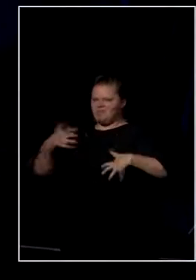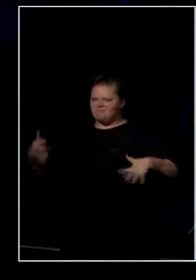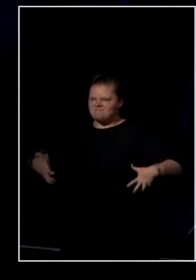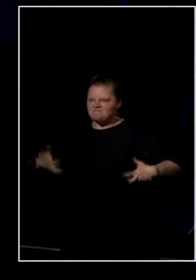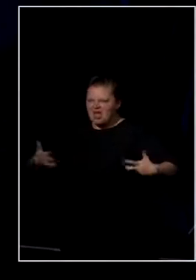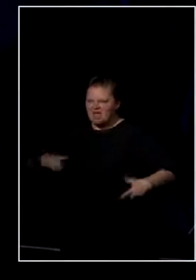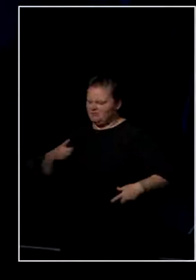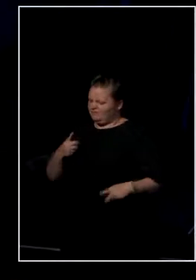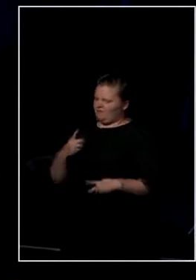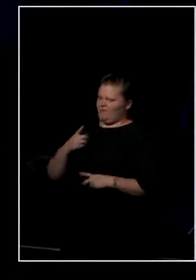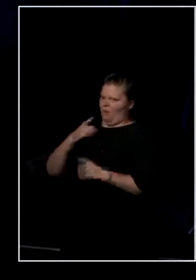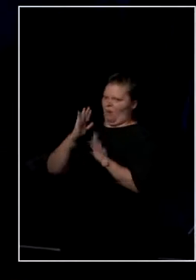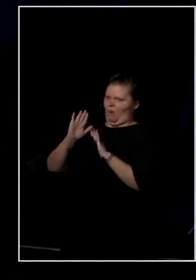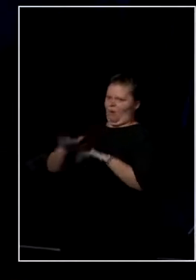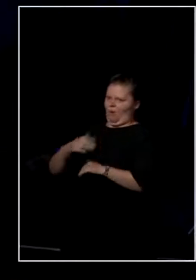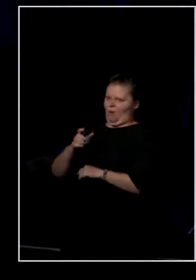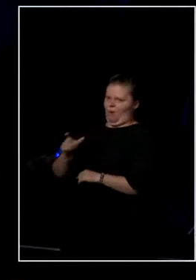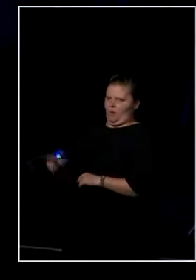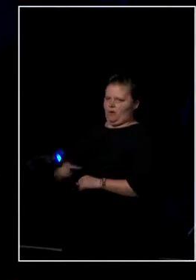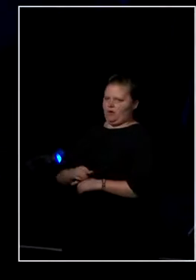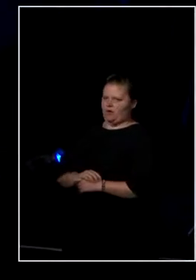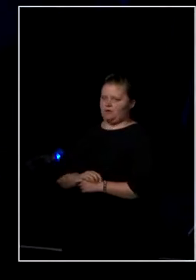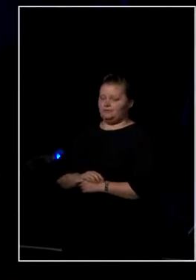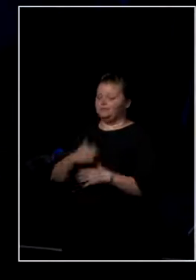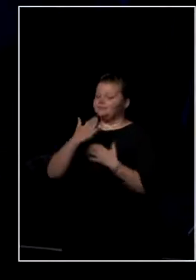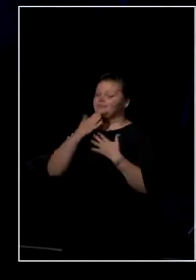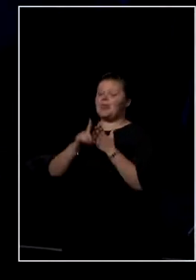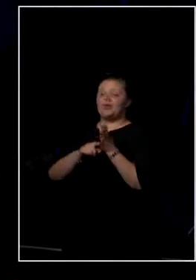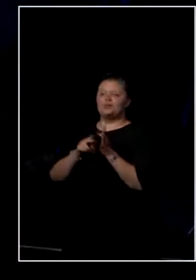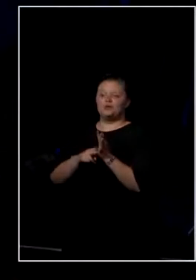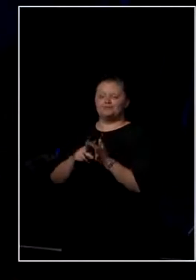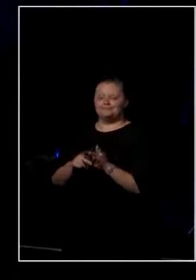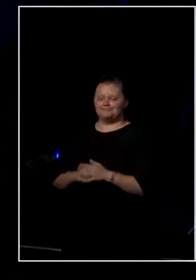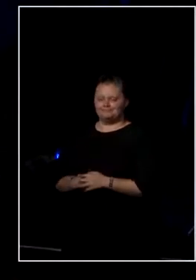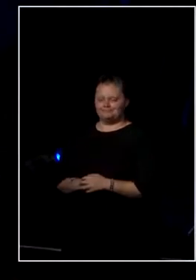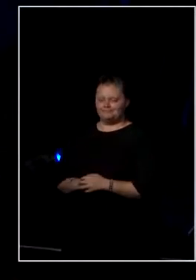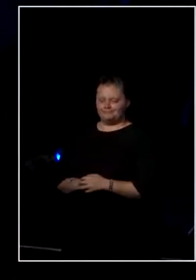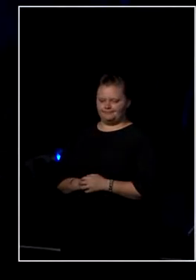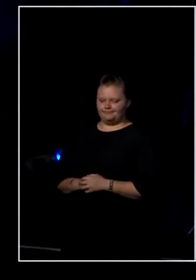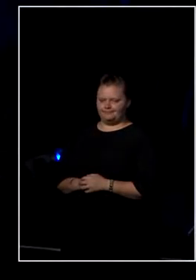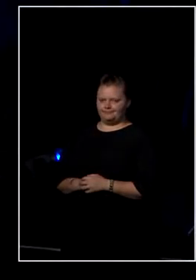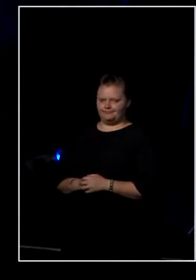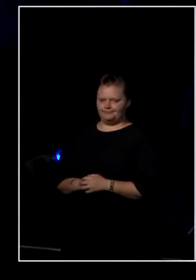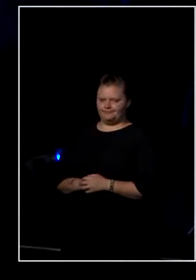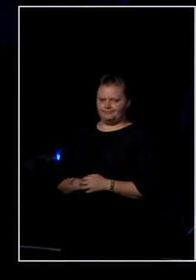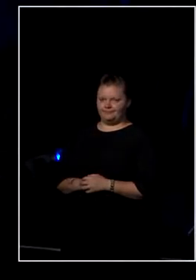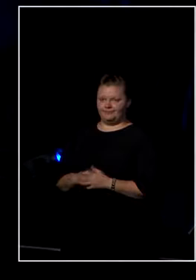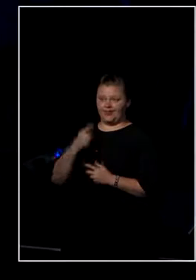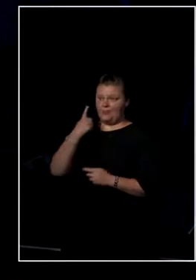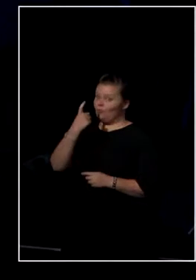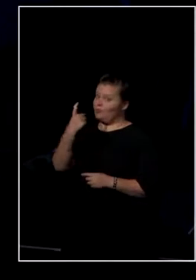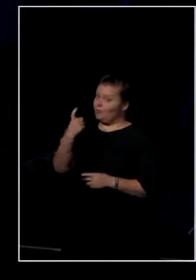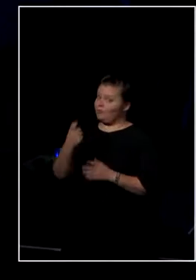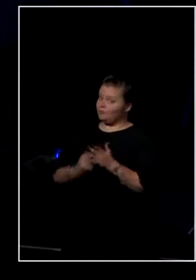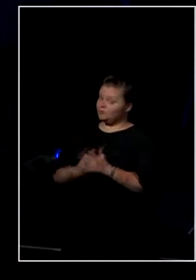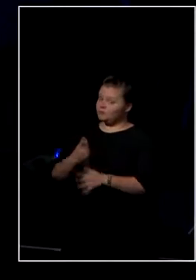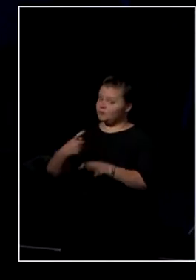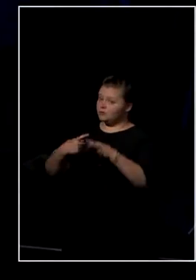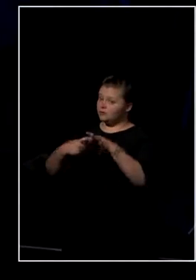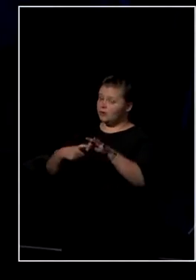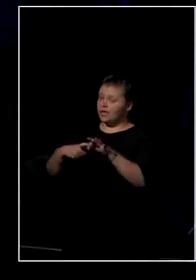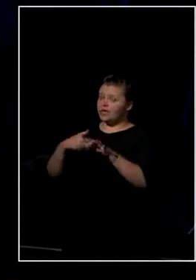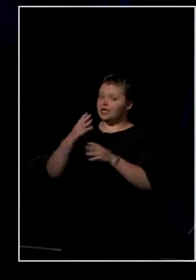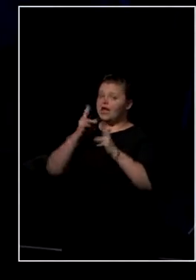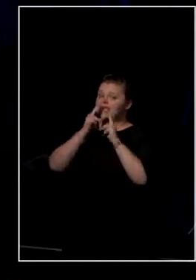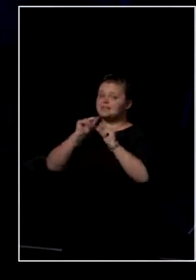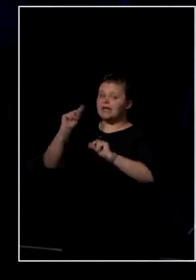like that word at all. Thanks, Shane. I'm going to give you one more chance. Speak